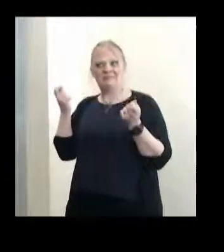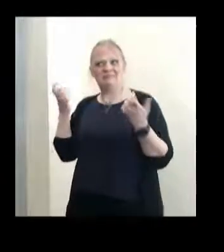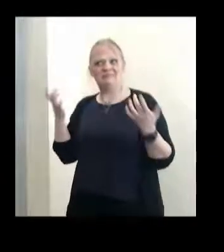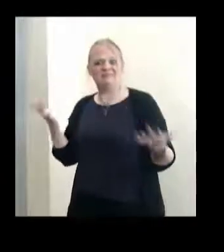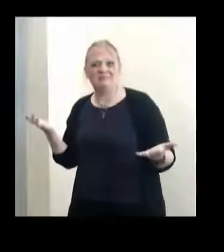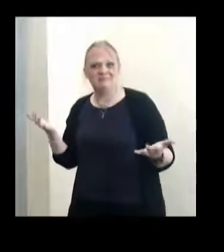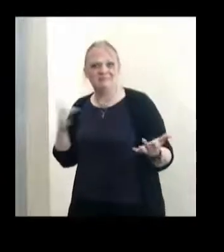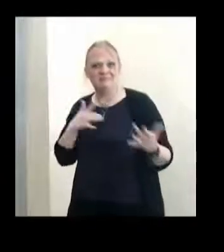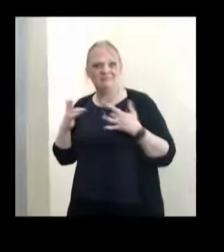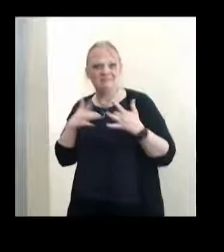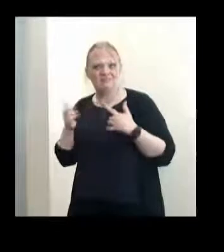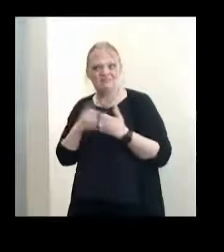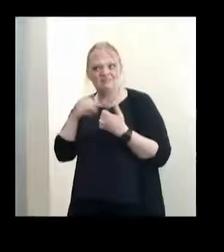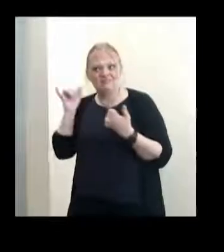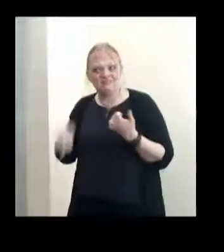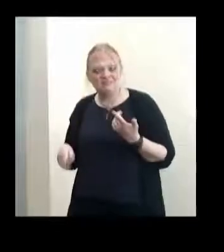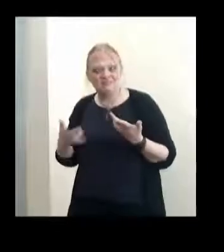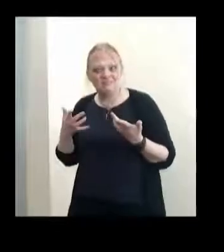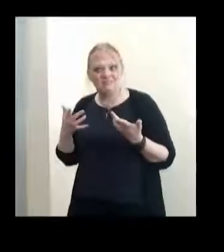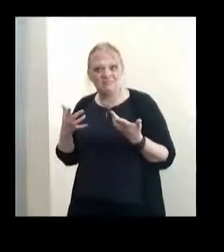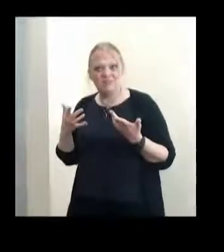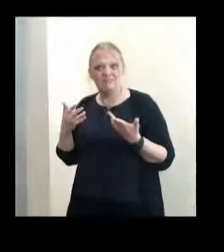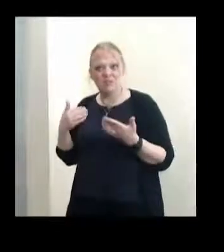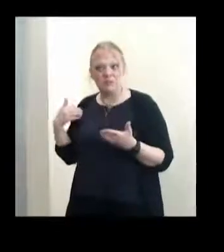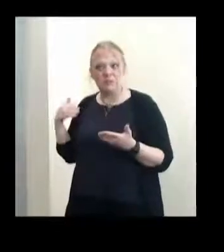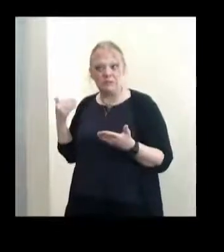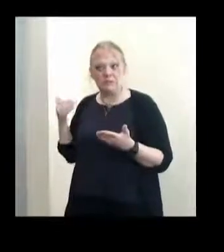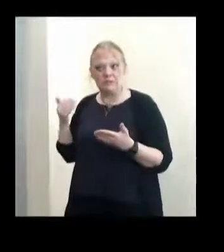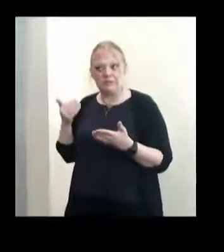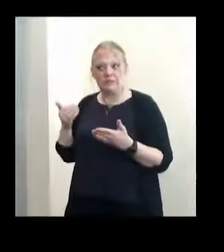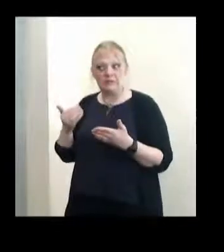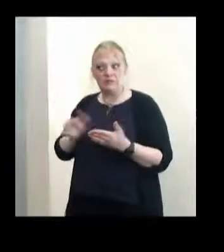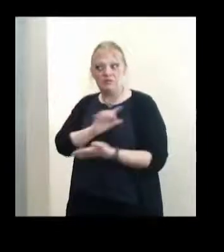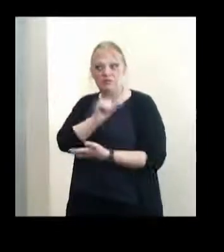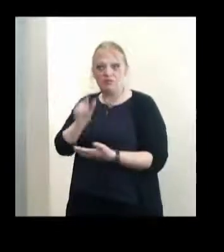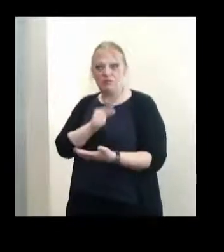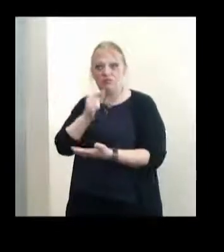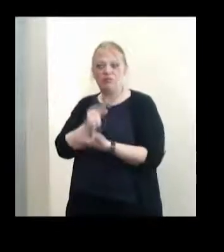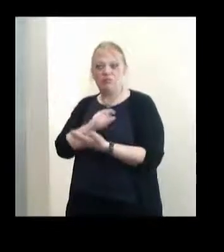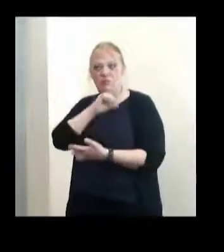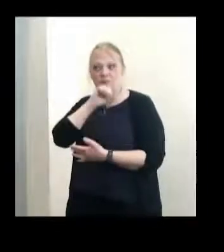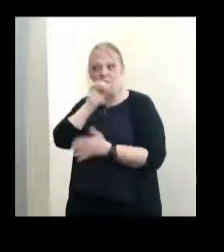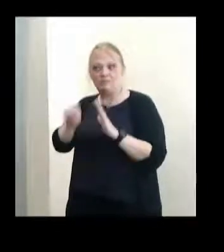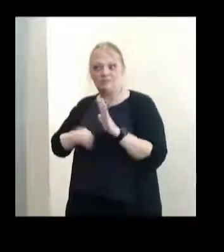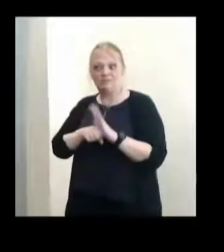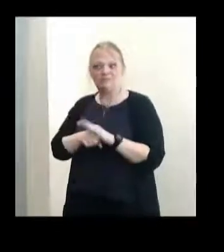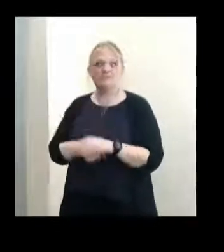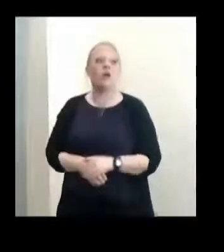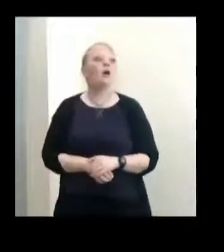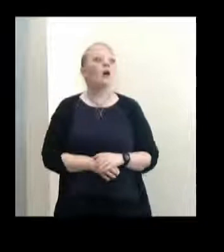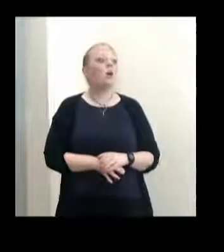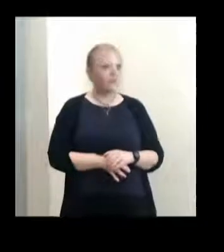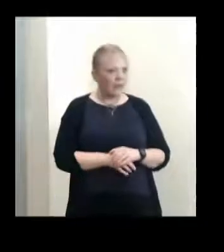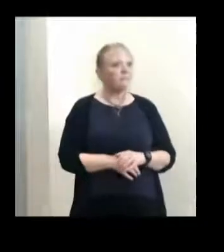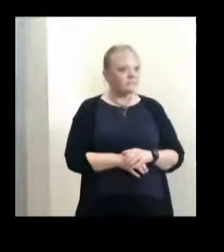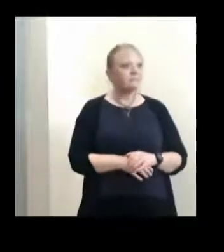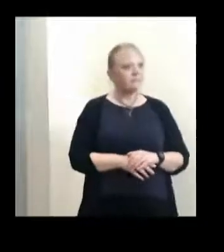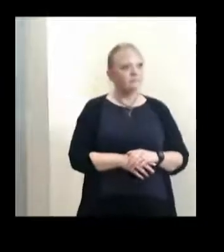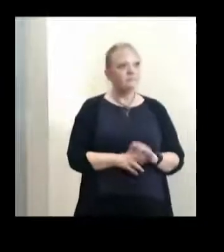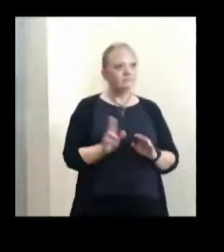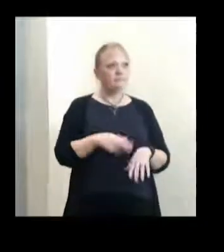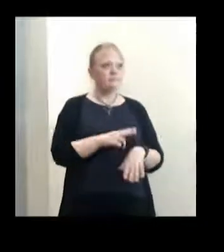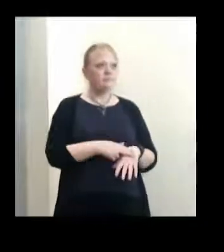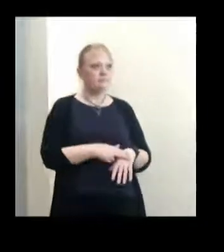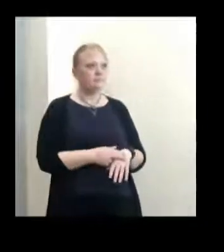with that as we get into this kind of, graduation and prom season? Yes, of course.